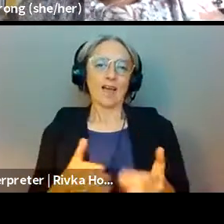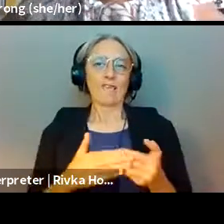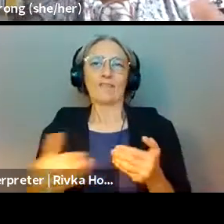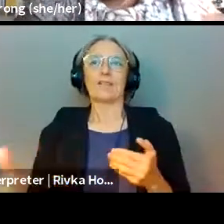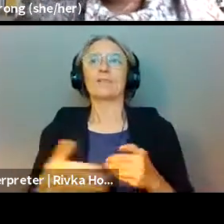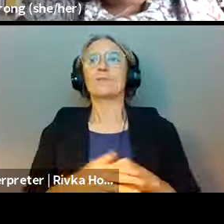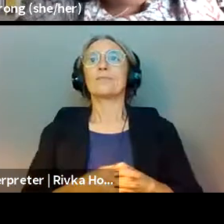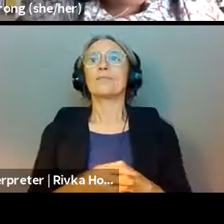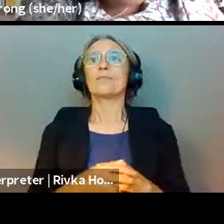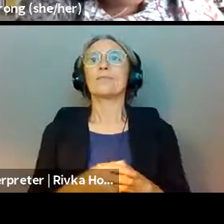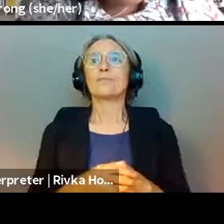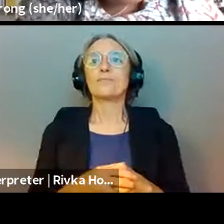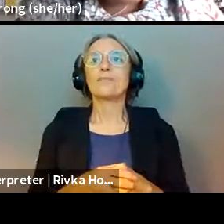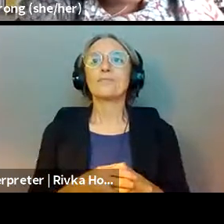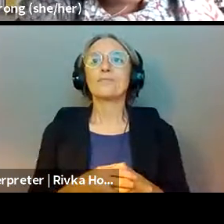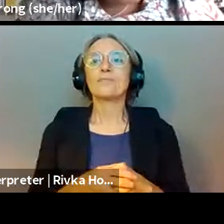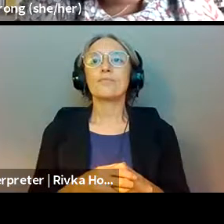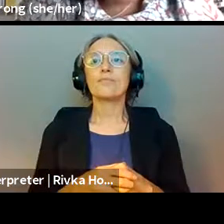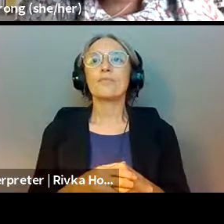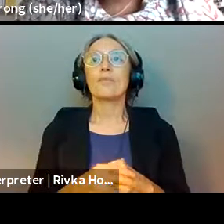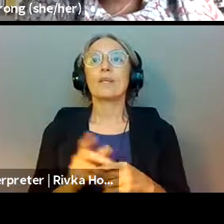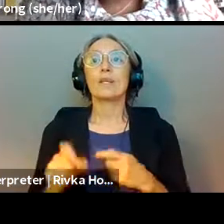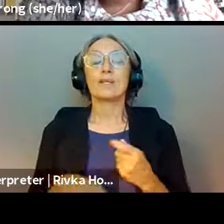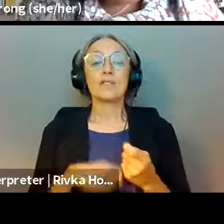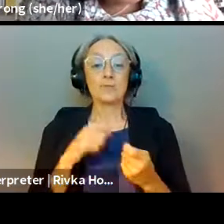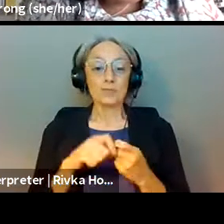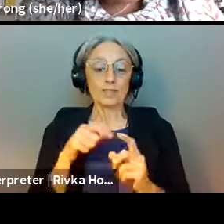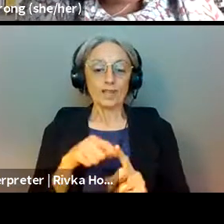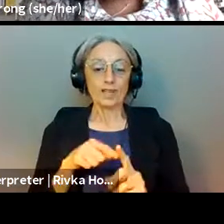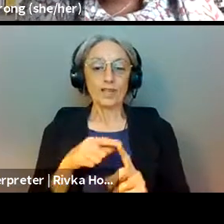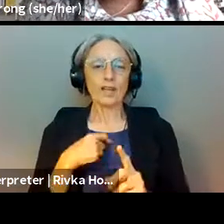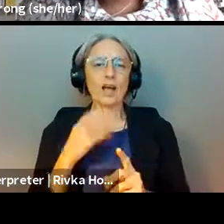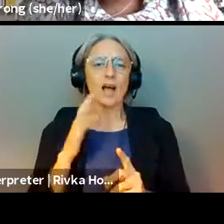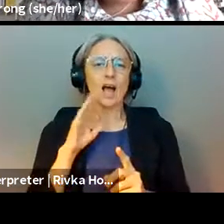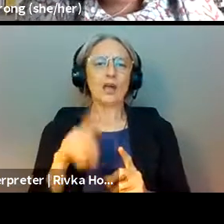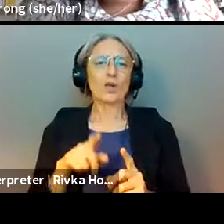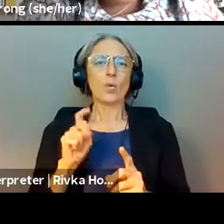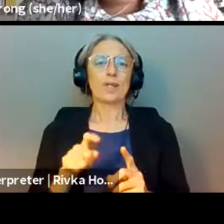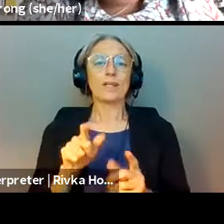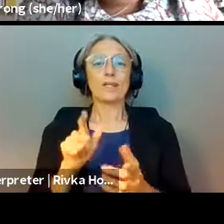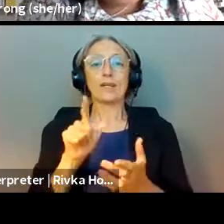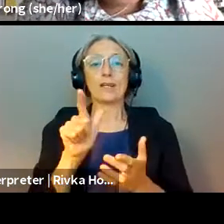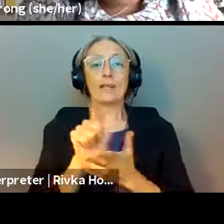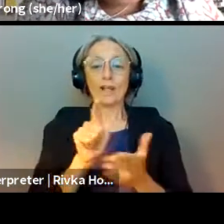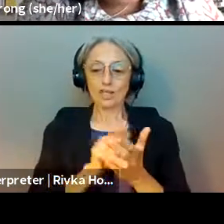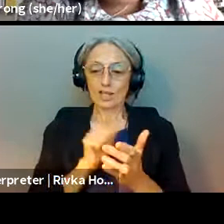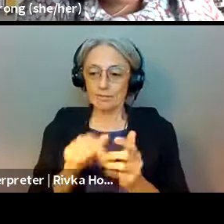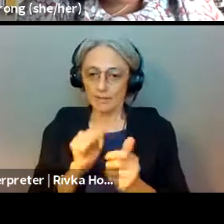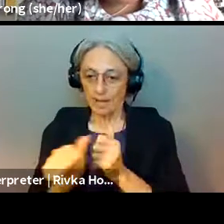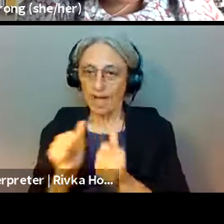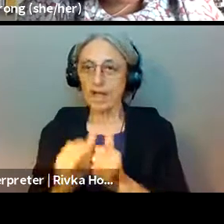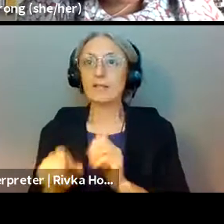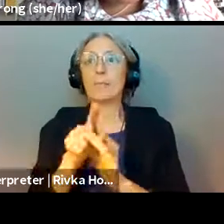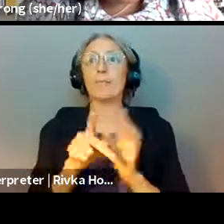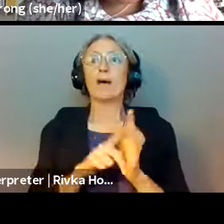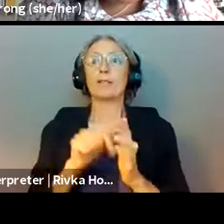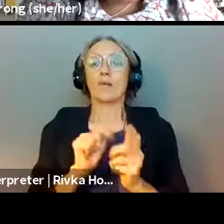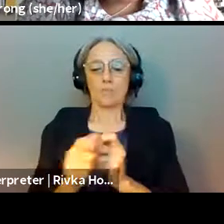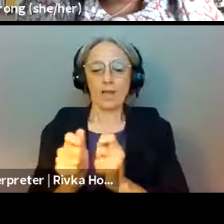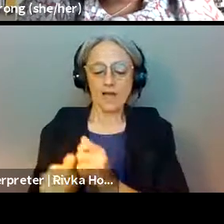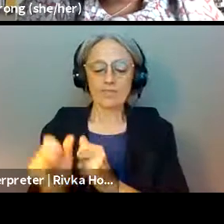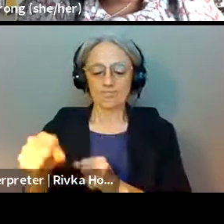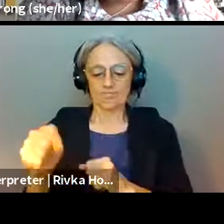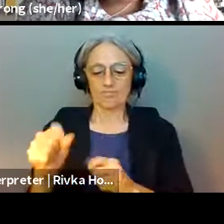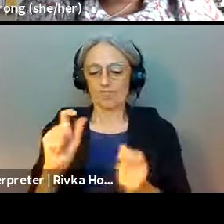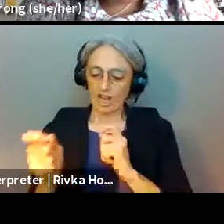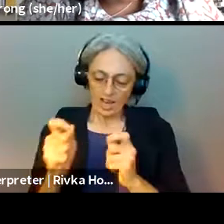Particularly, we know that there needs to be, you know, legislation done, policy changes, but also what kind of